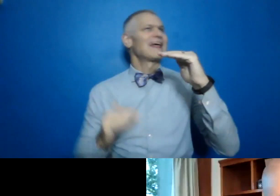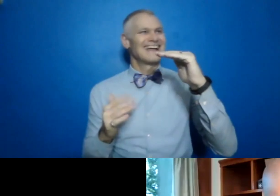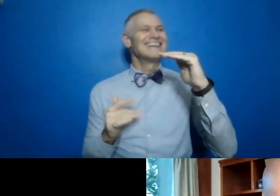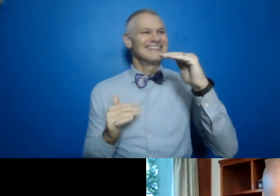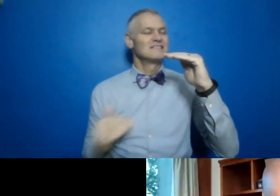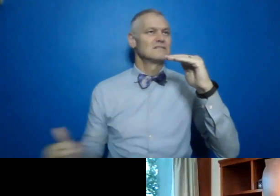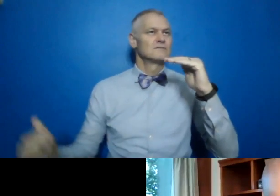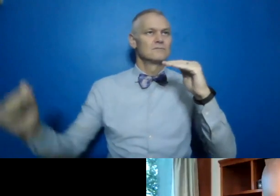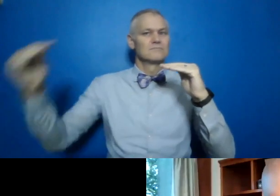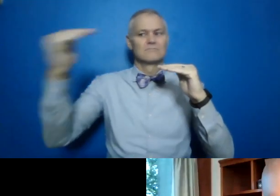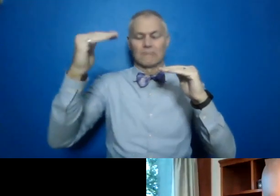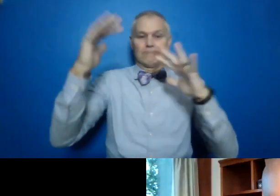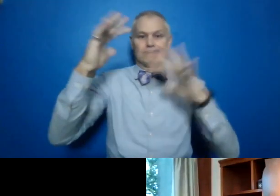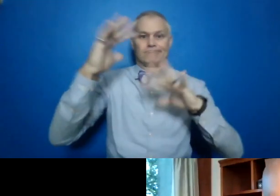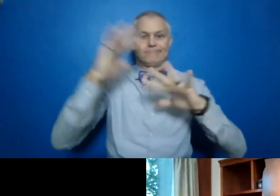them coming up,